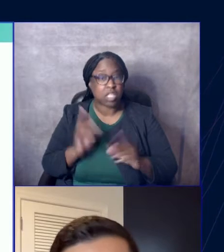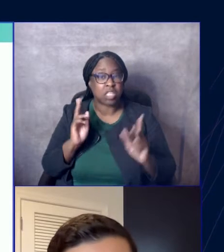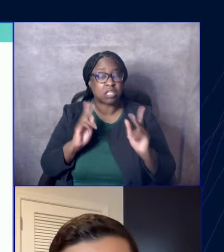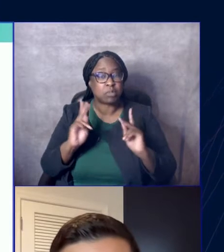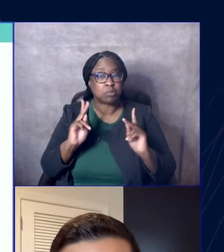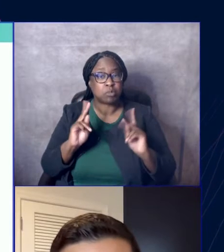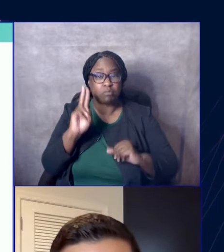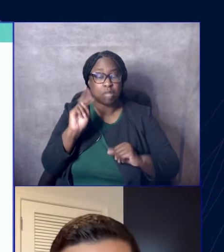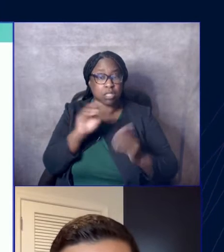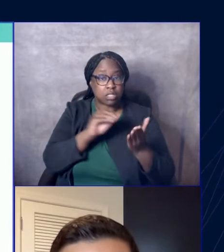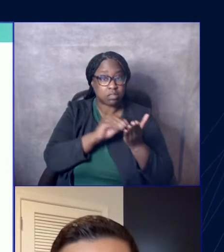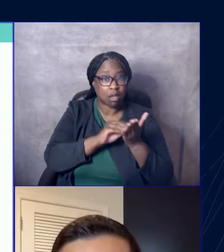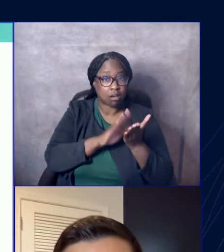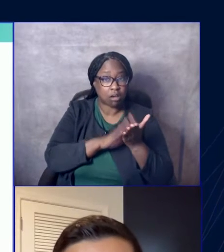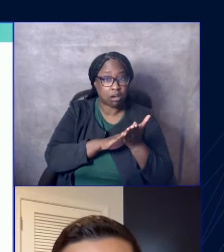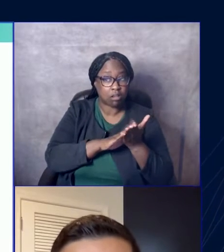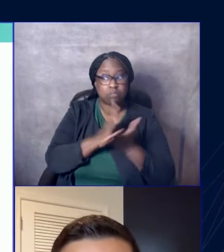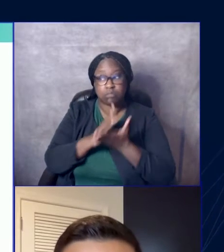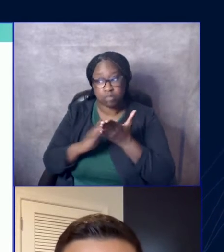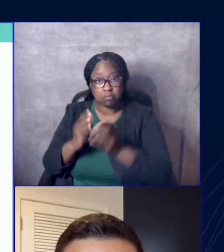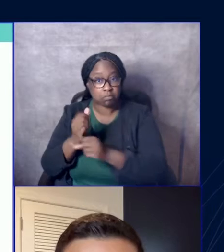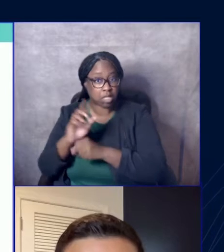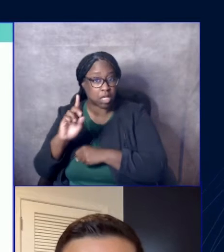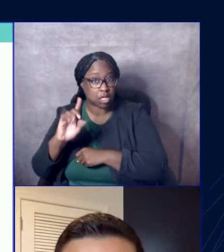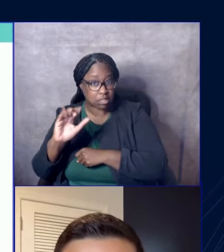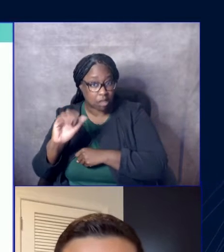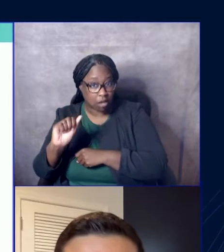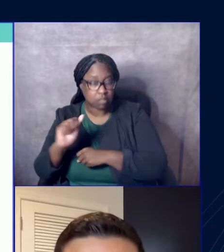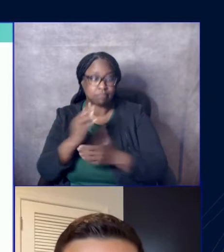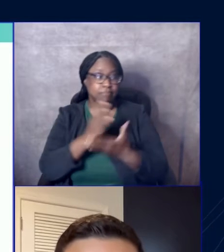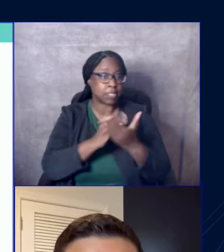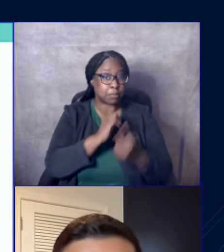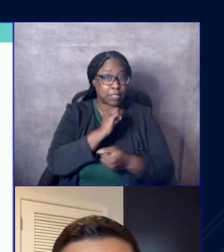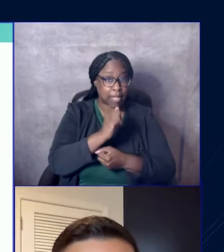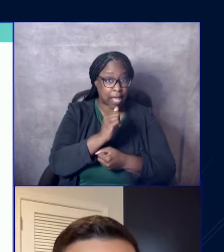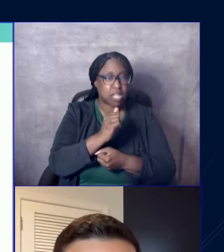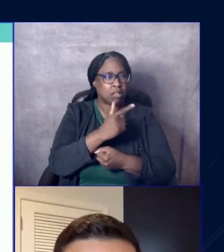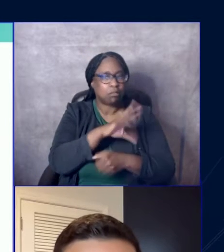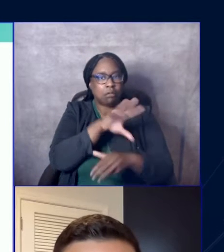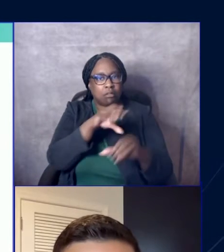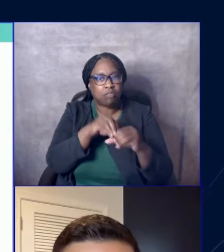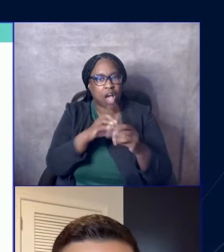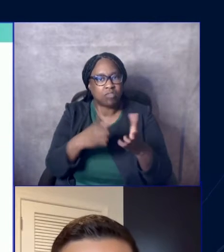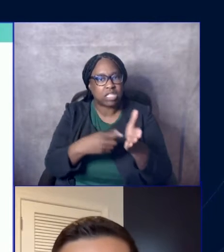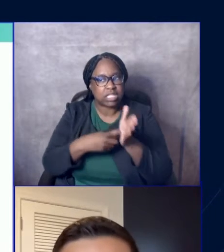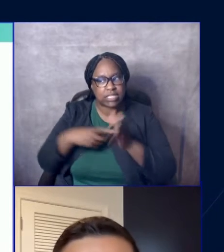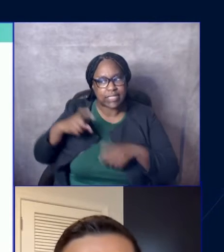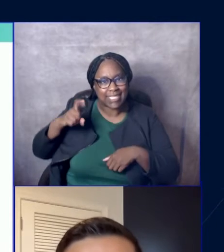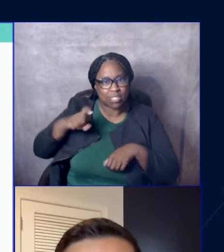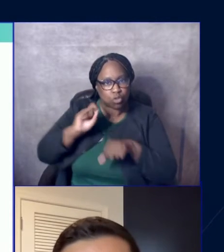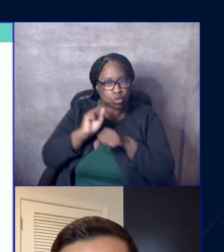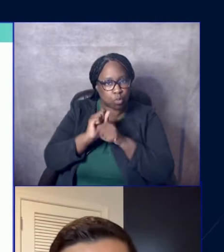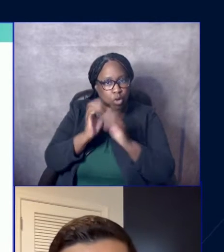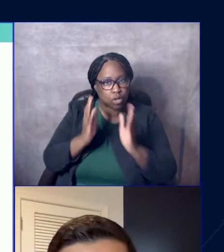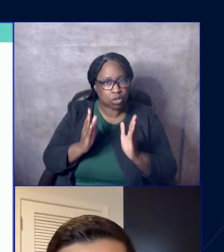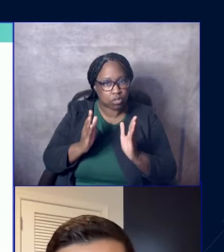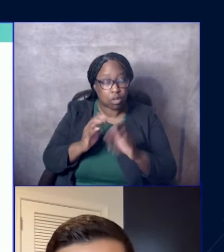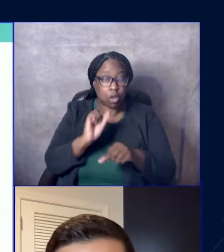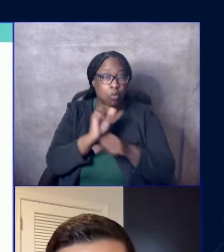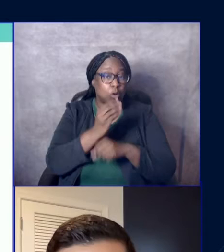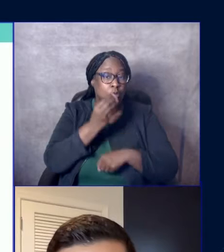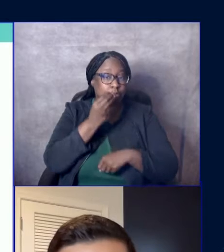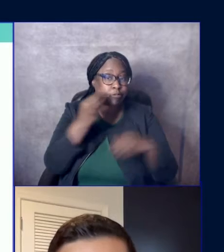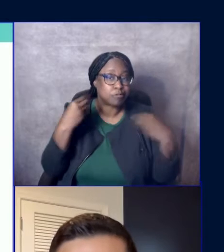not just DACA recipients, were in other essential worker roles. They were working in grocery stores. They were working as janitors